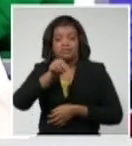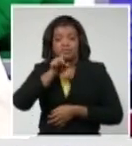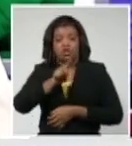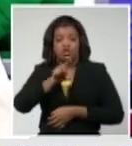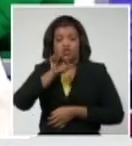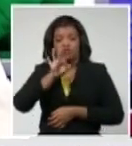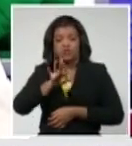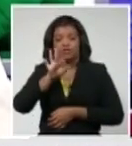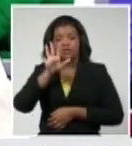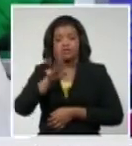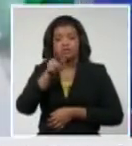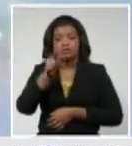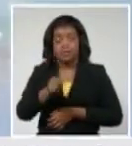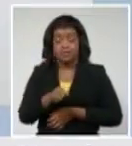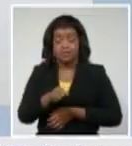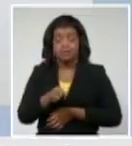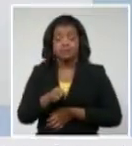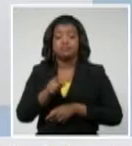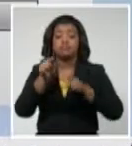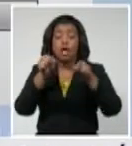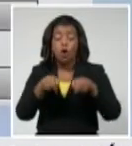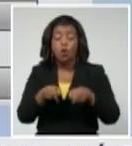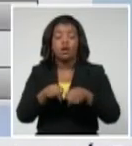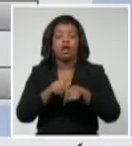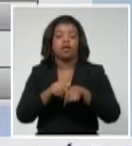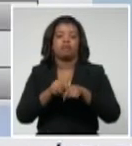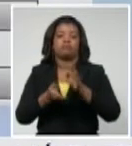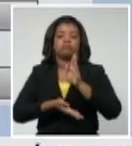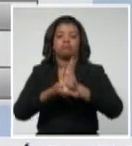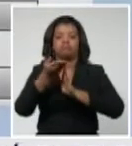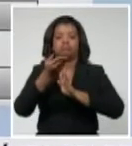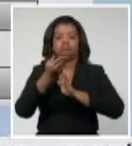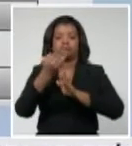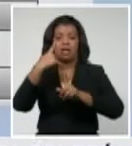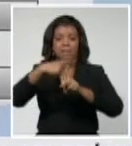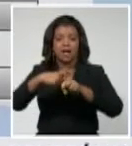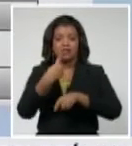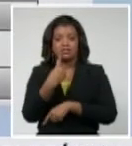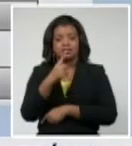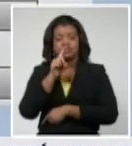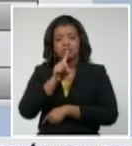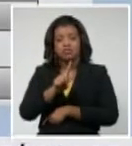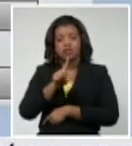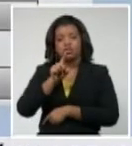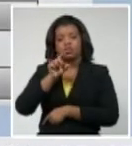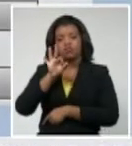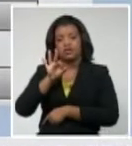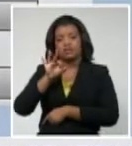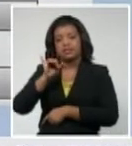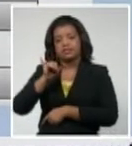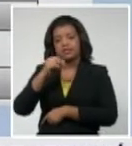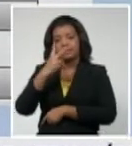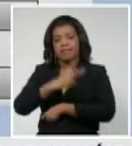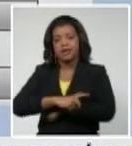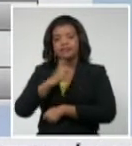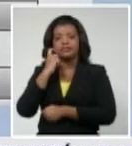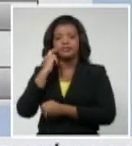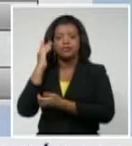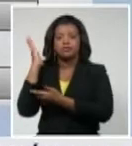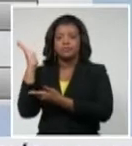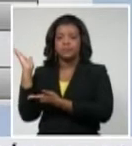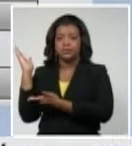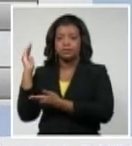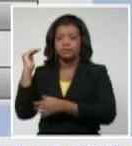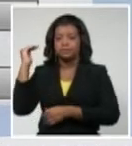our attention to the world. As of yesterday, COVID-19 continues to be present in